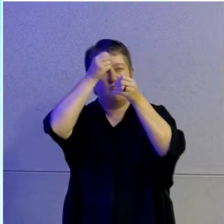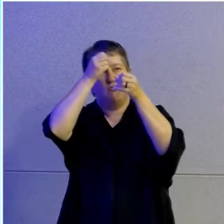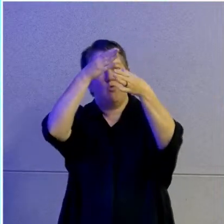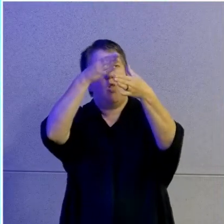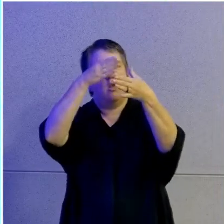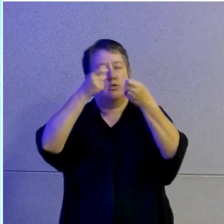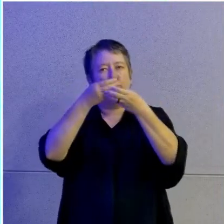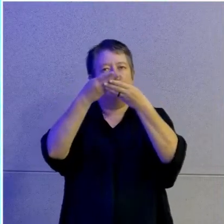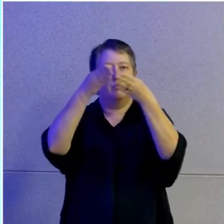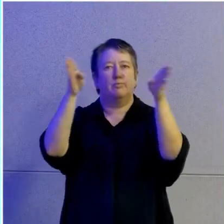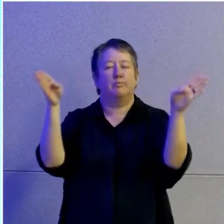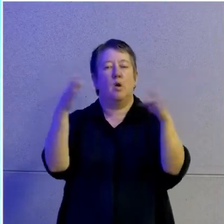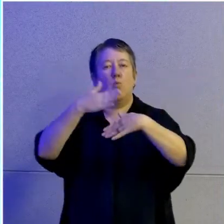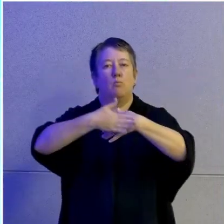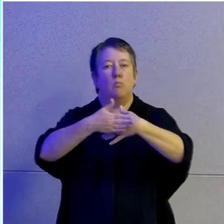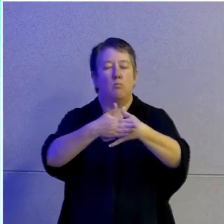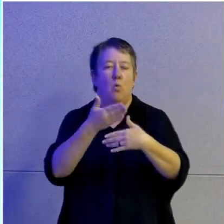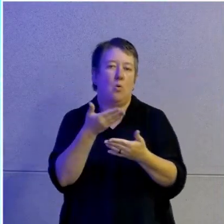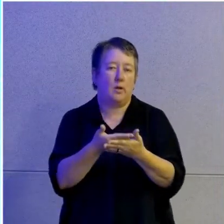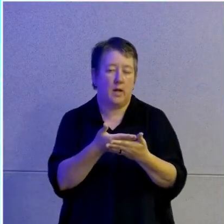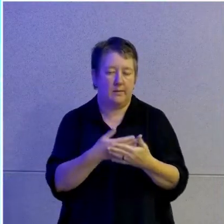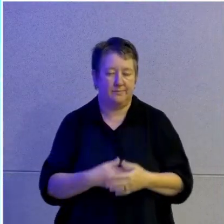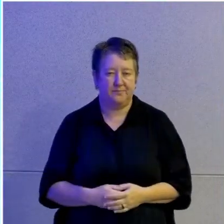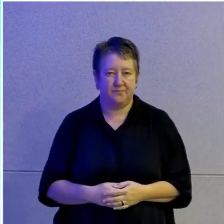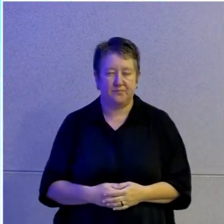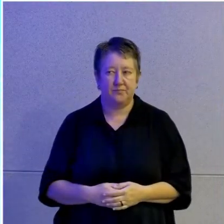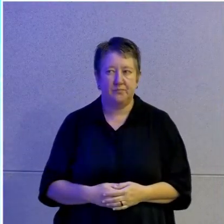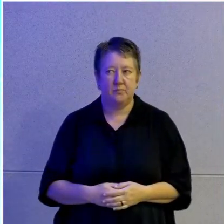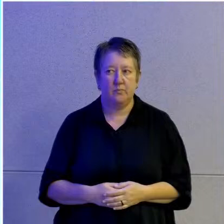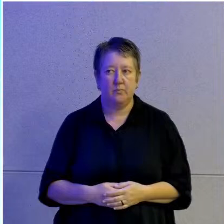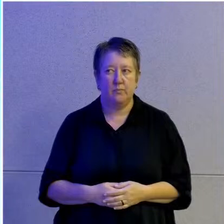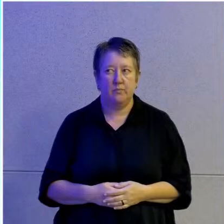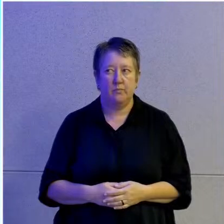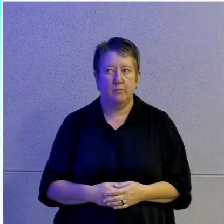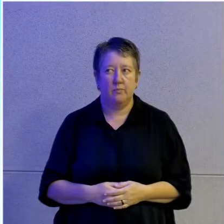researchers. By this is why